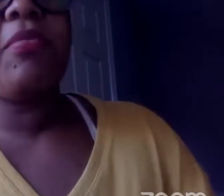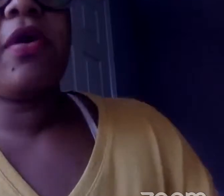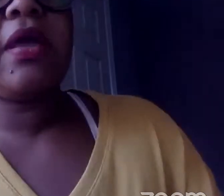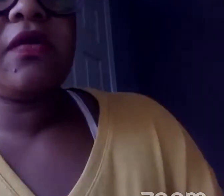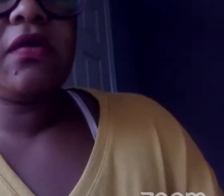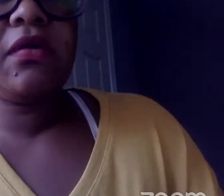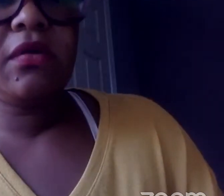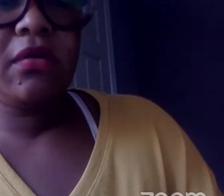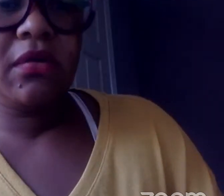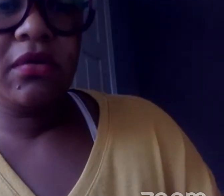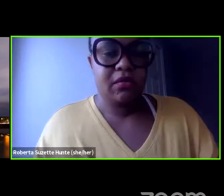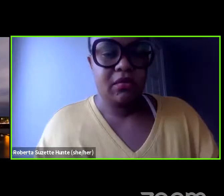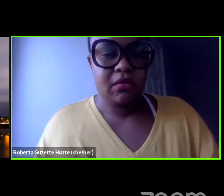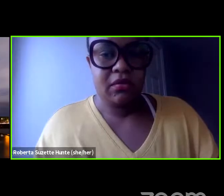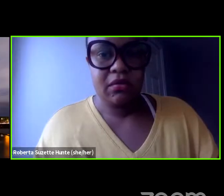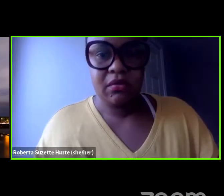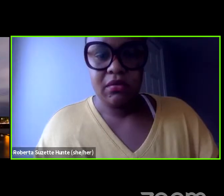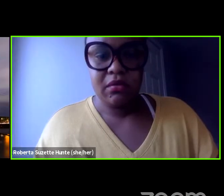Hey, Brent.